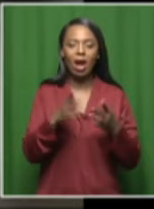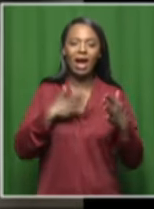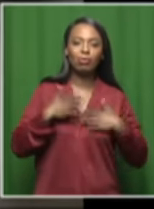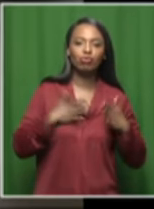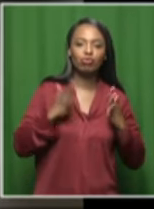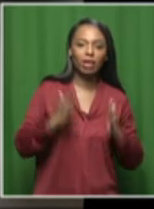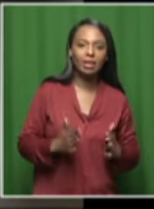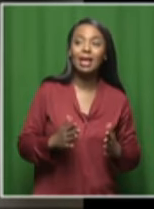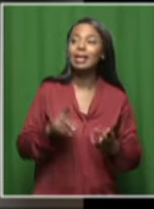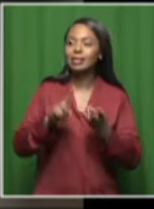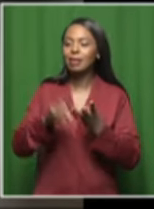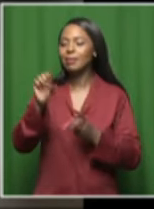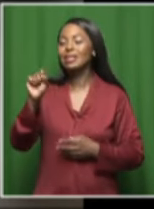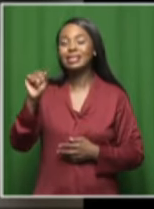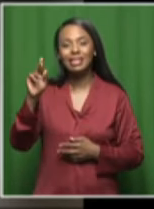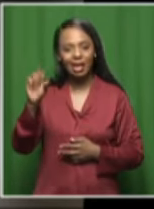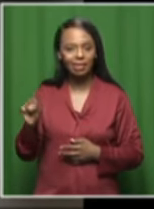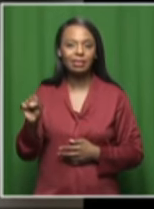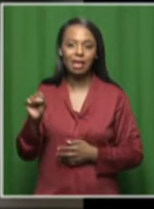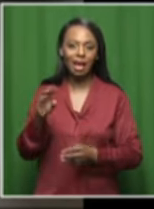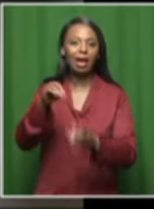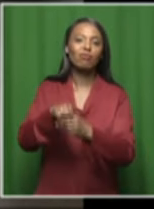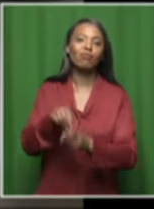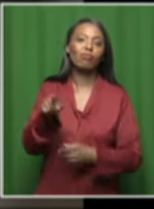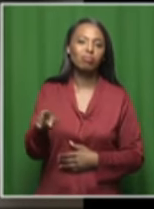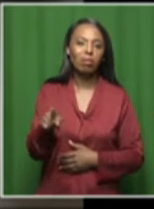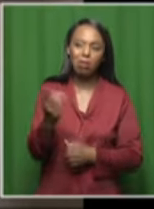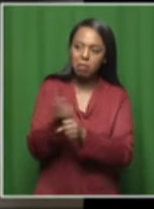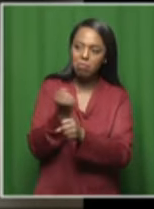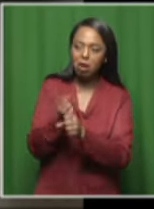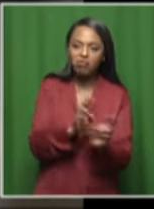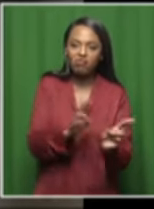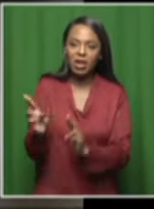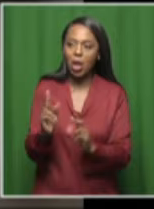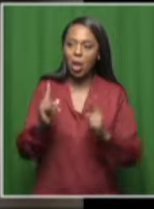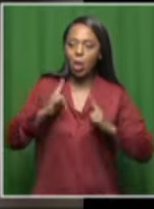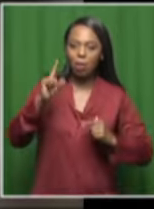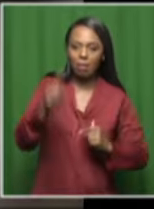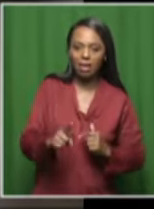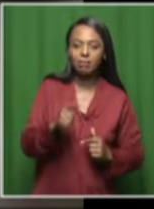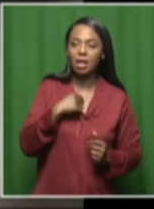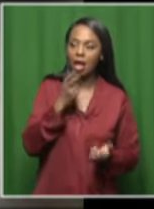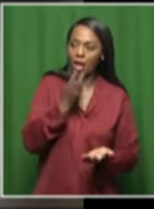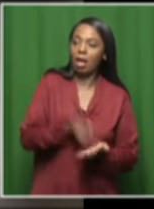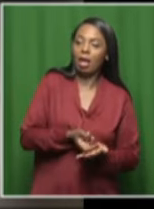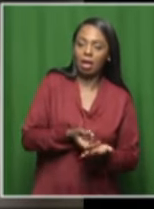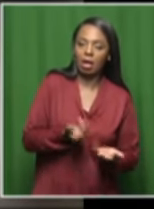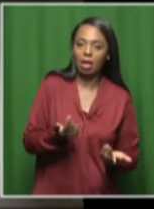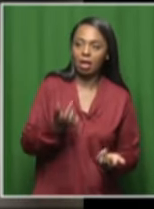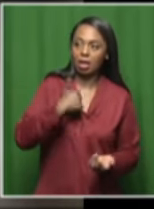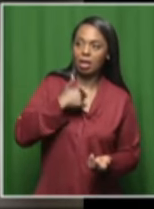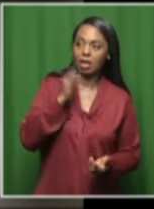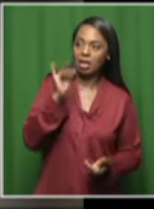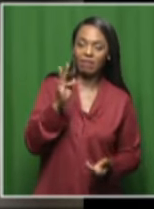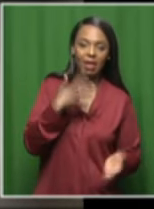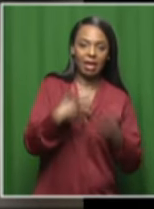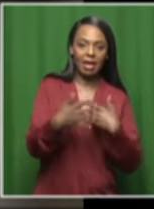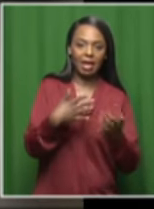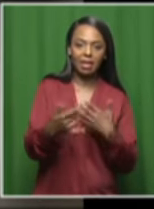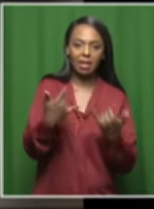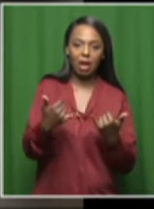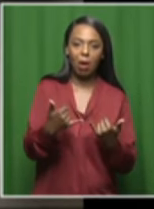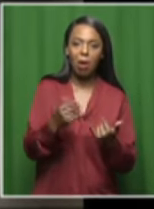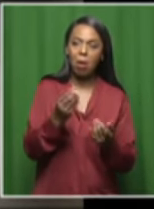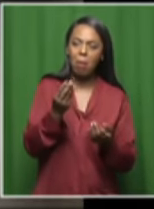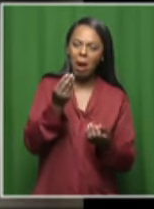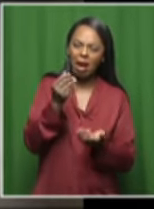It's quite a big deal. So I think I'd be surprised, let me put it this way, I'd be very surprised if any large pension fund